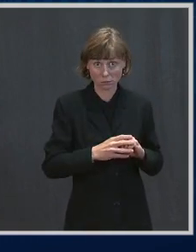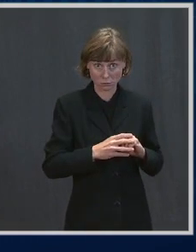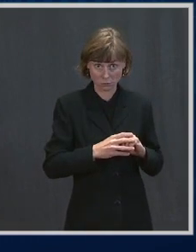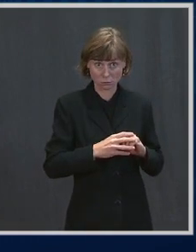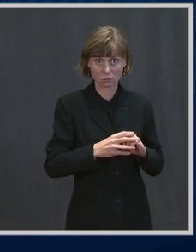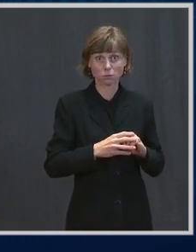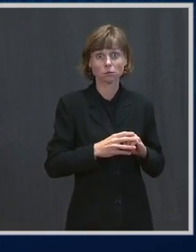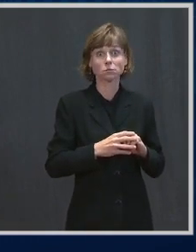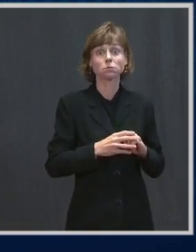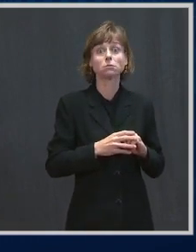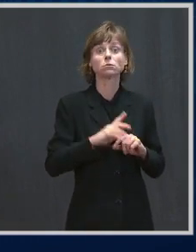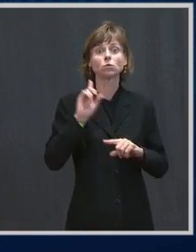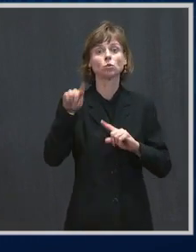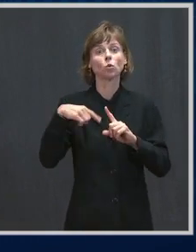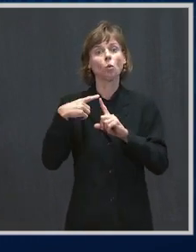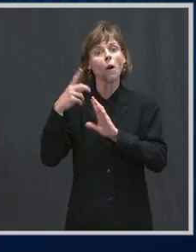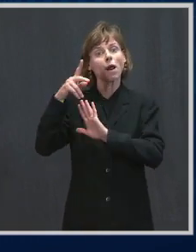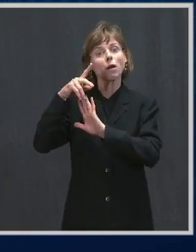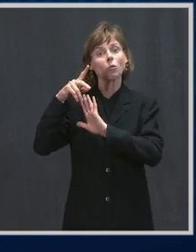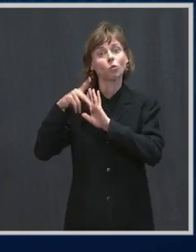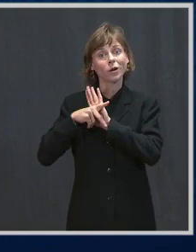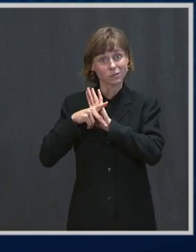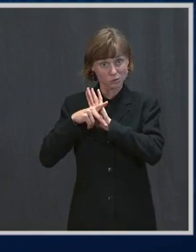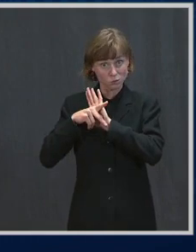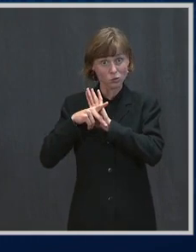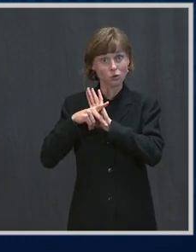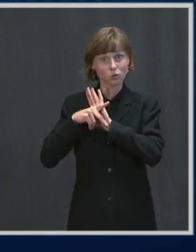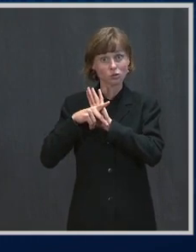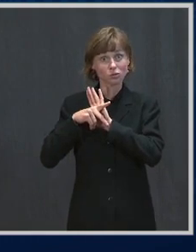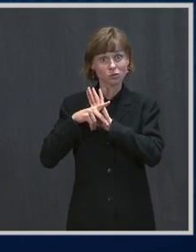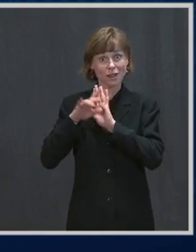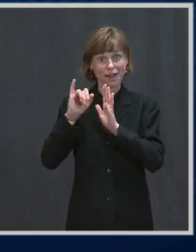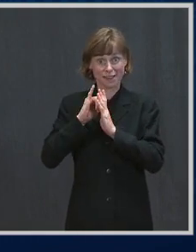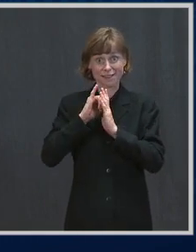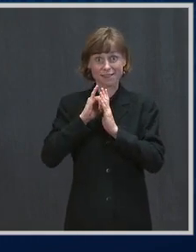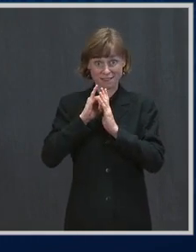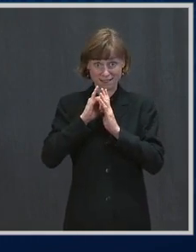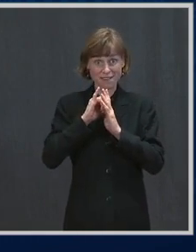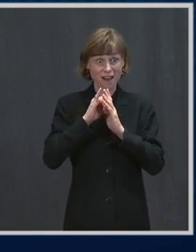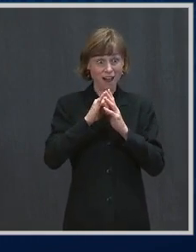and a set of principles that treat everyone with